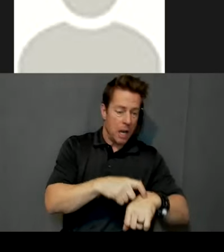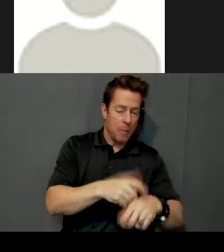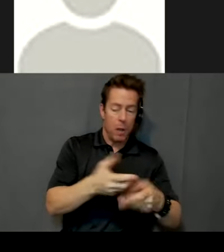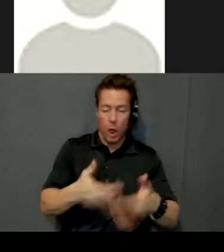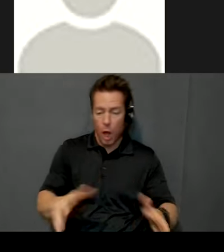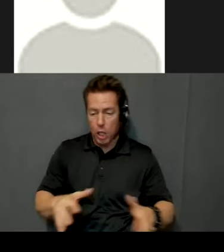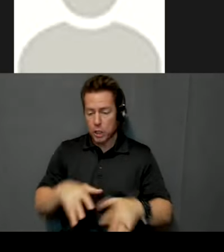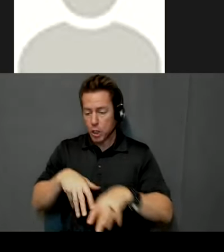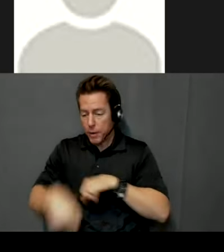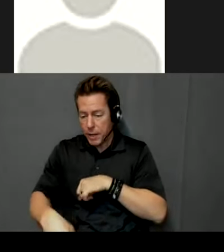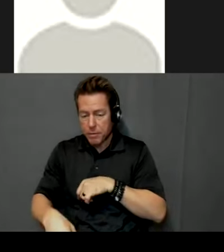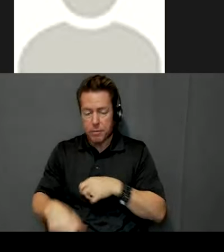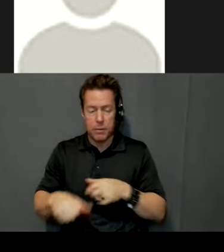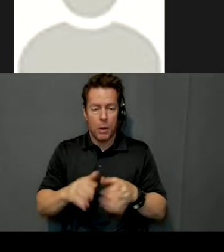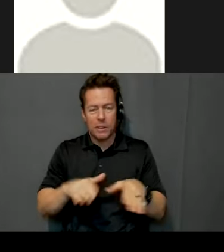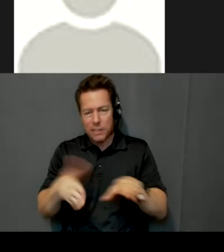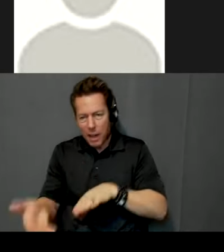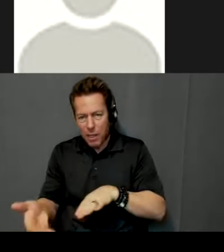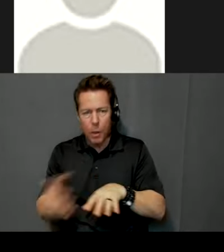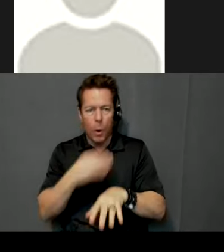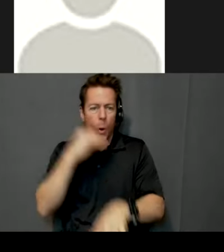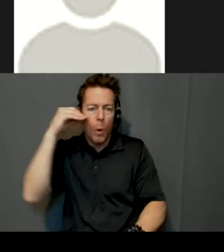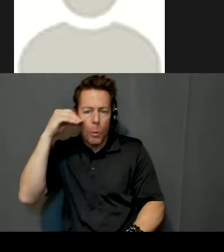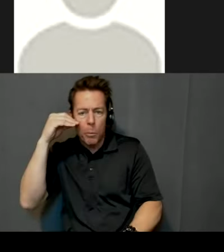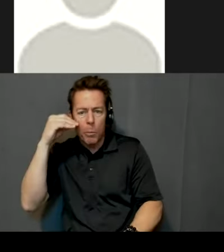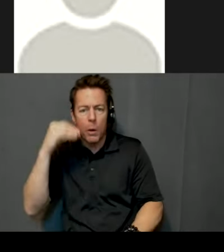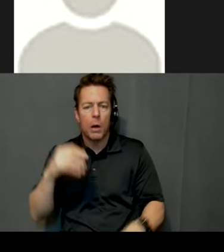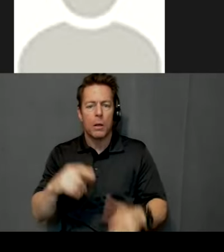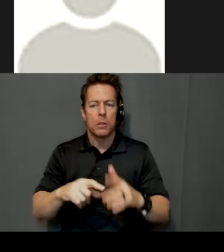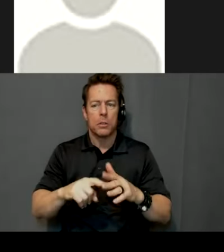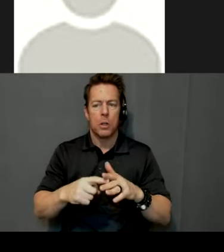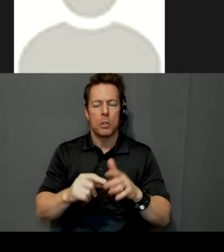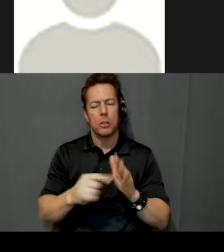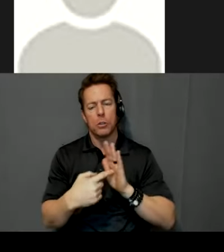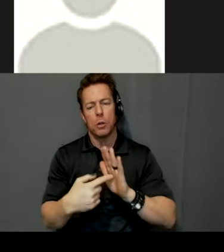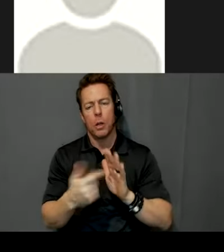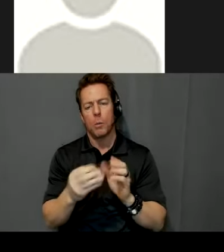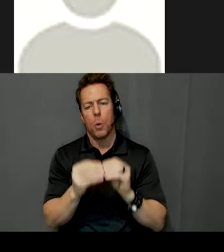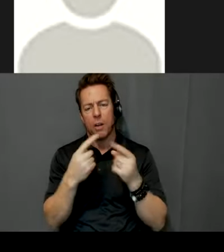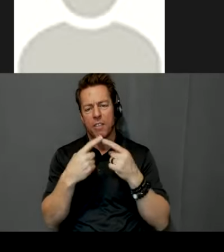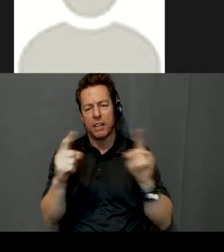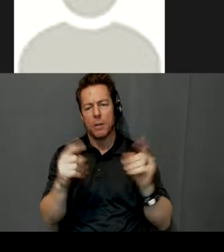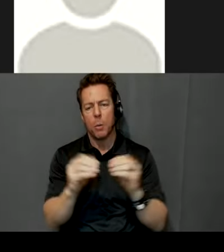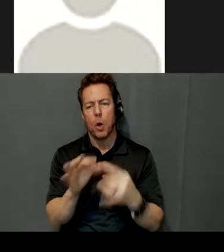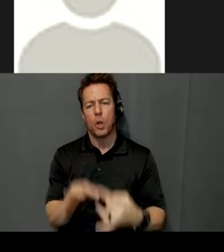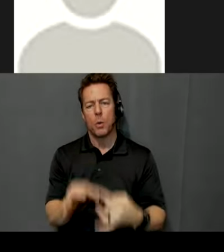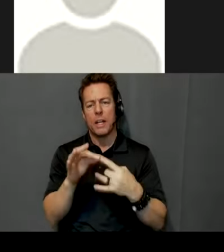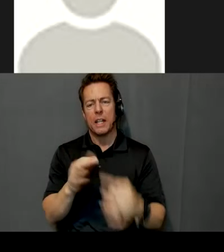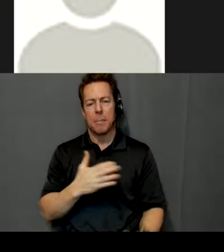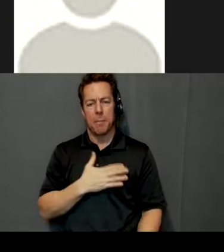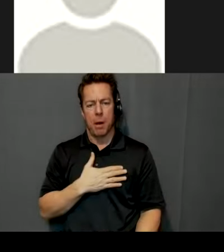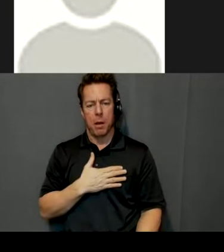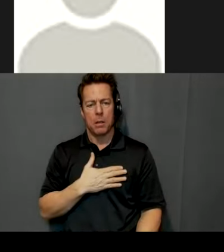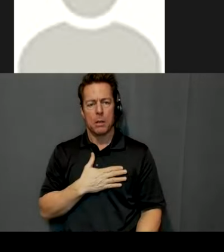home. But I think I began to articulate it a bit more effectively, or at least more uniquely mine, rather than in a